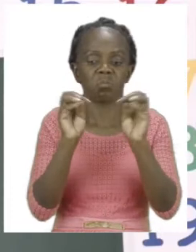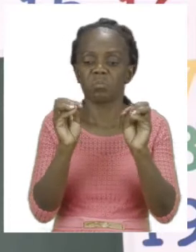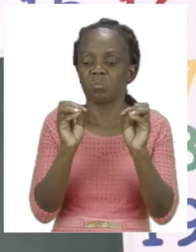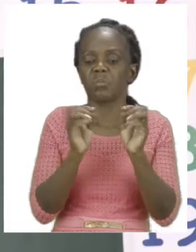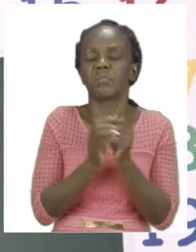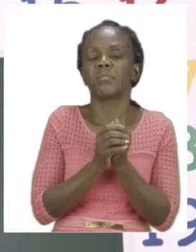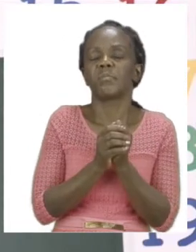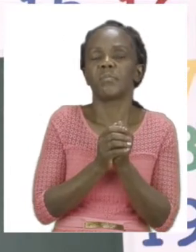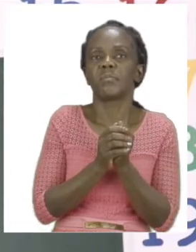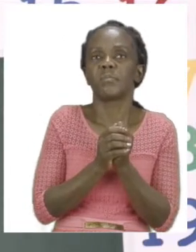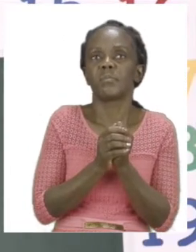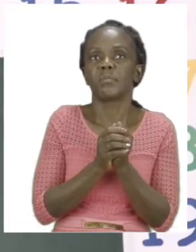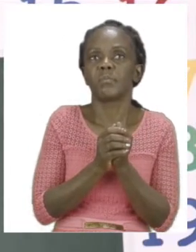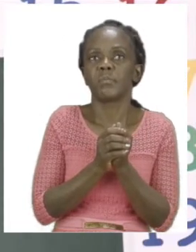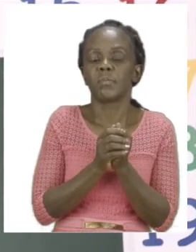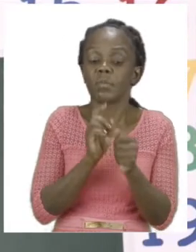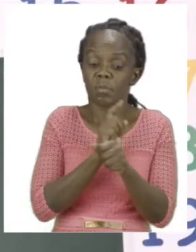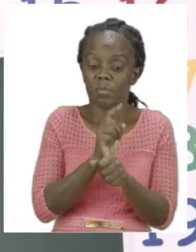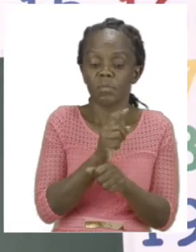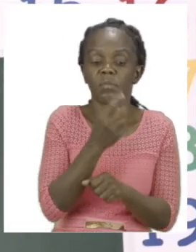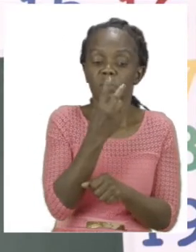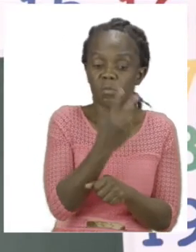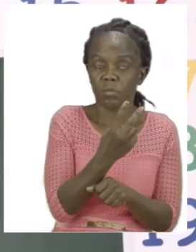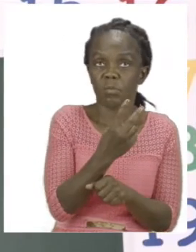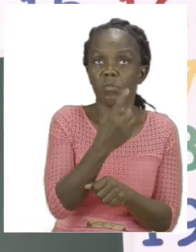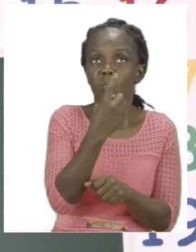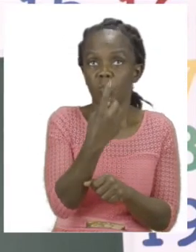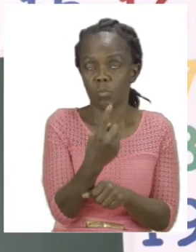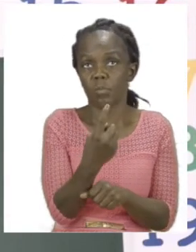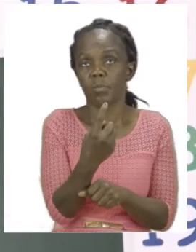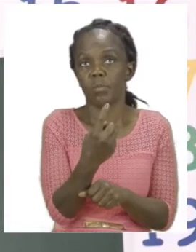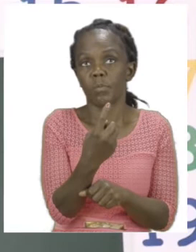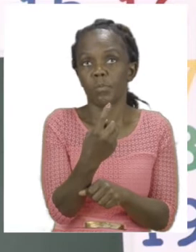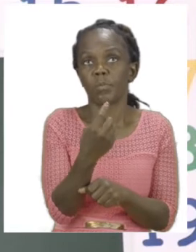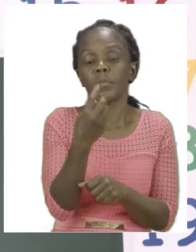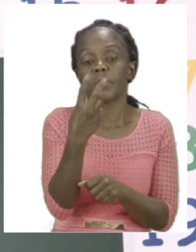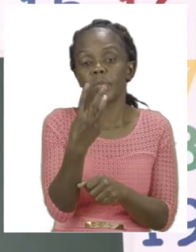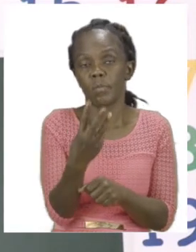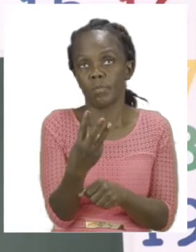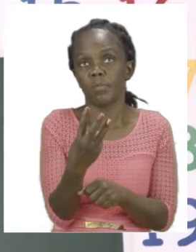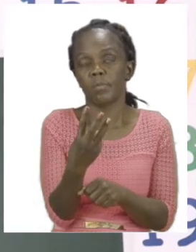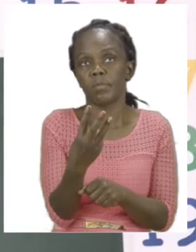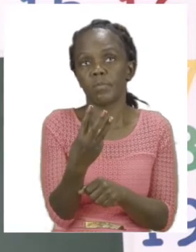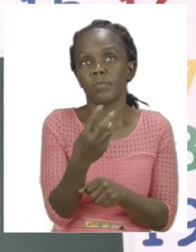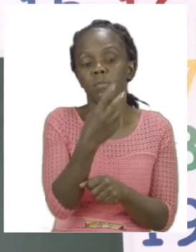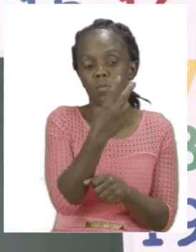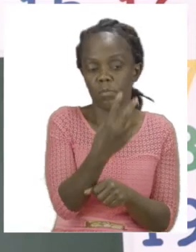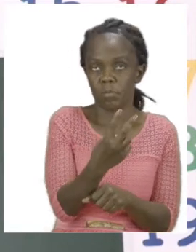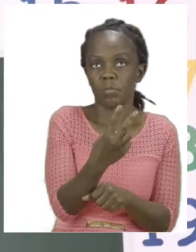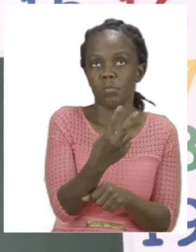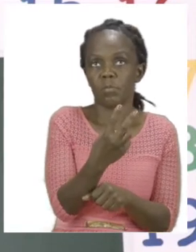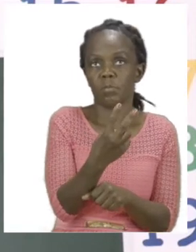pattern. 2, 1, 3,